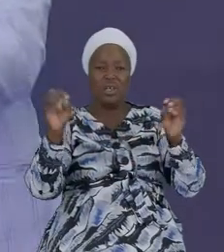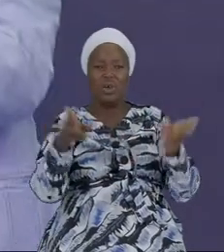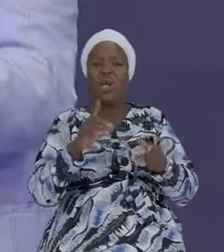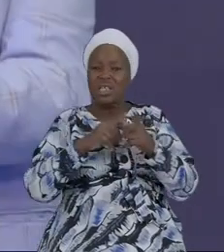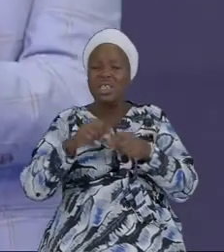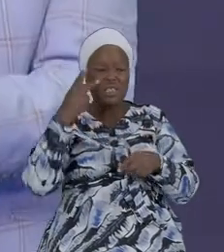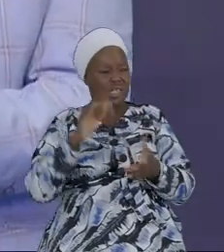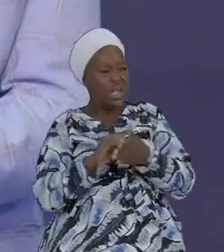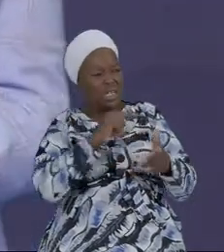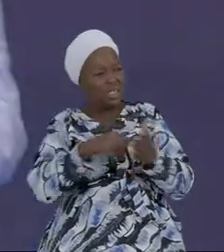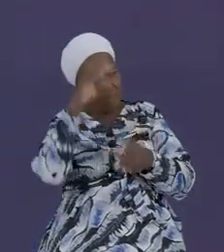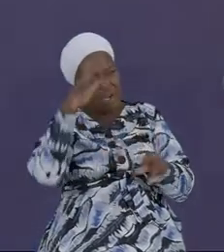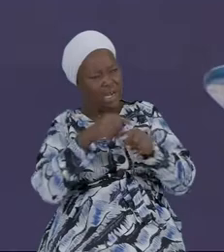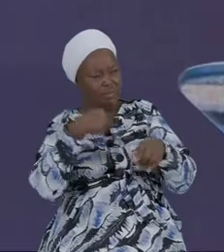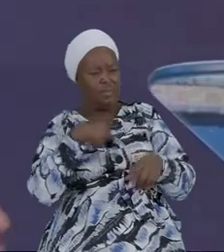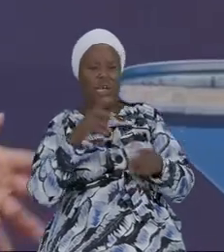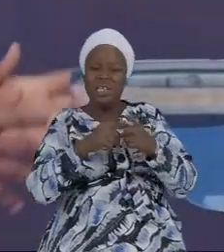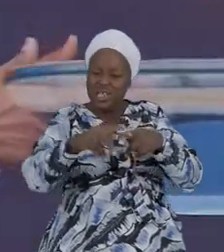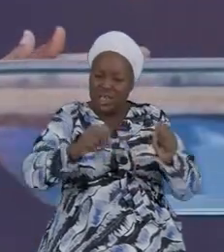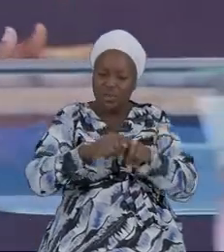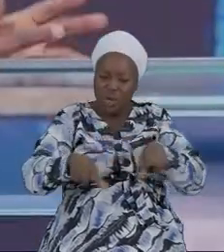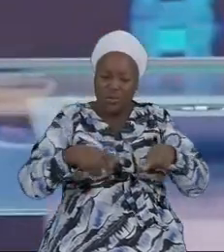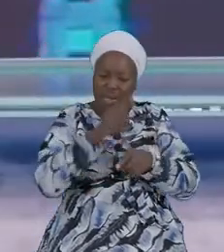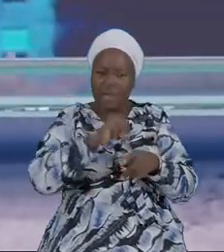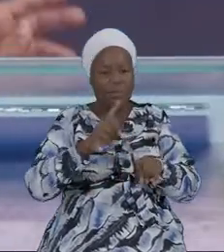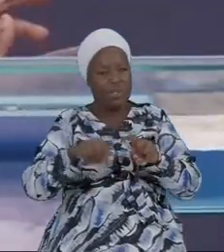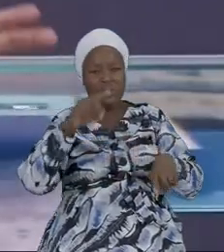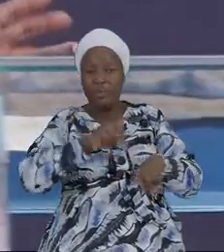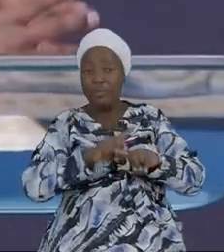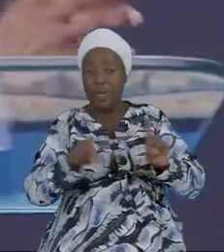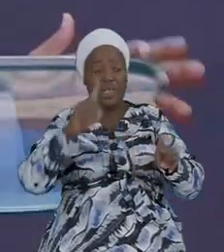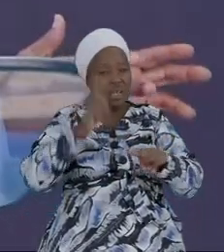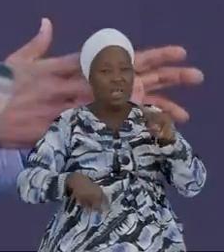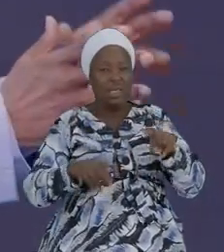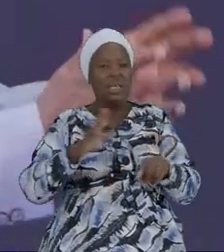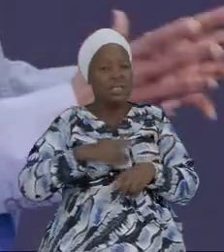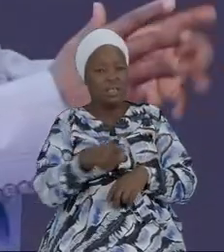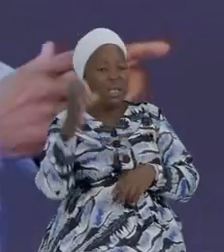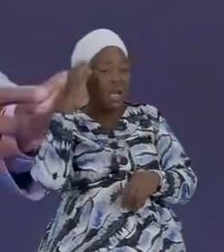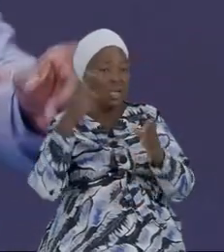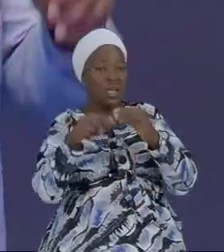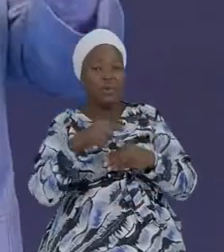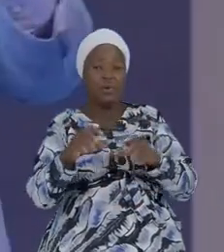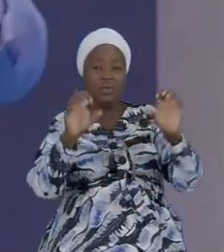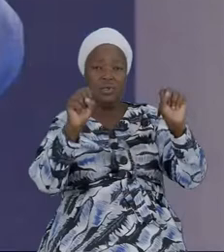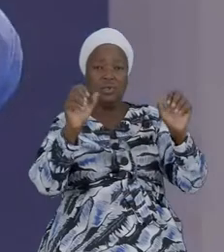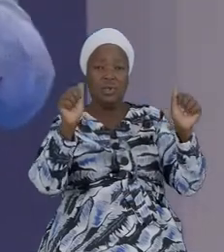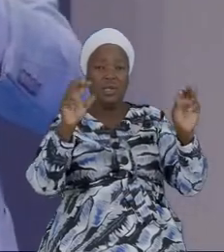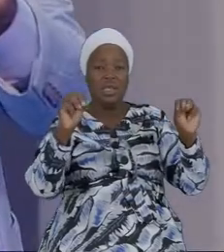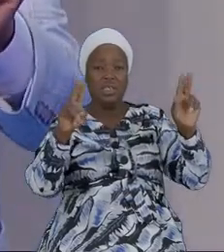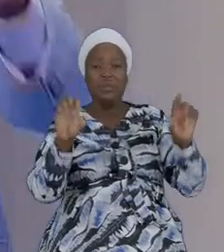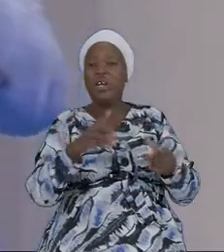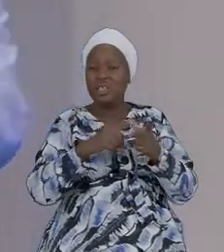incorruptible. They've heard about Samuel. He lived in the house of Eli. He